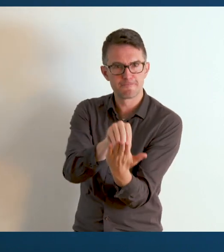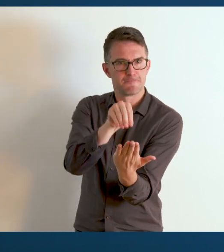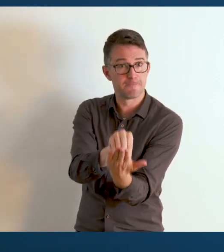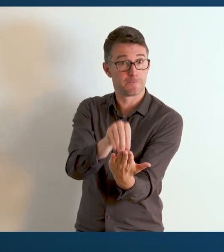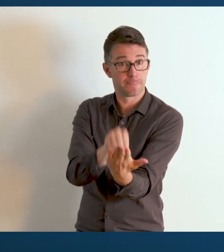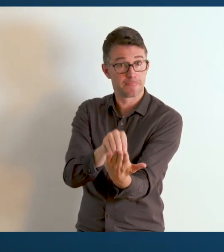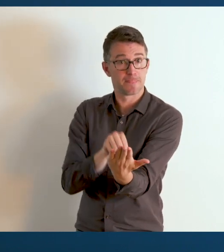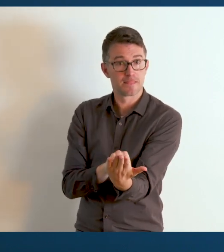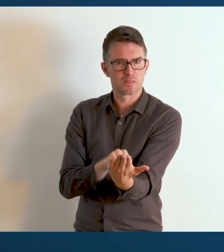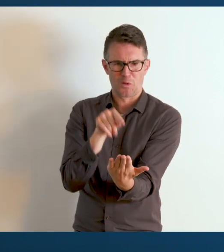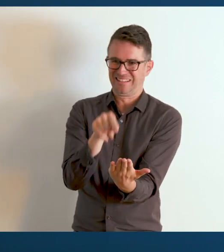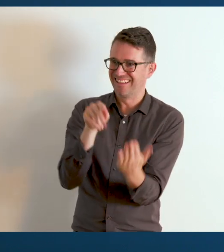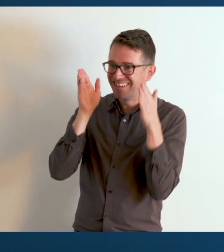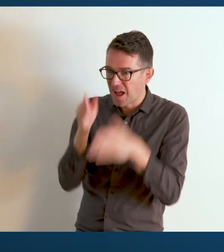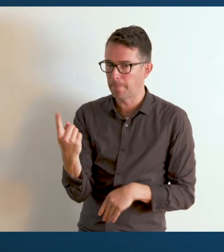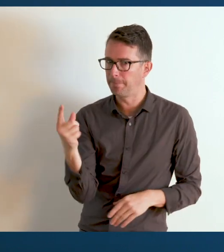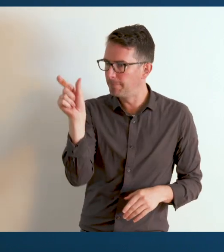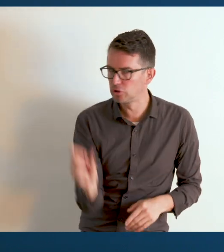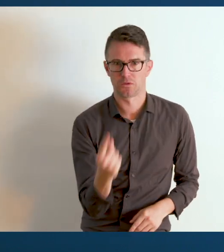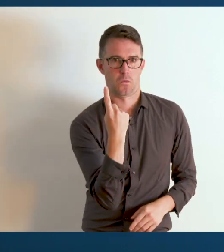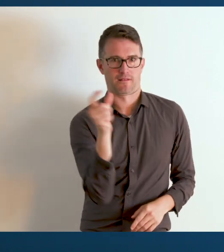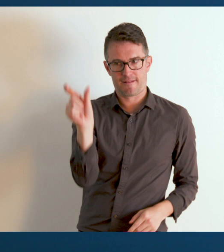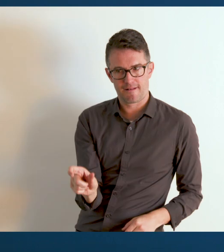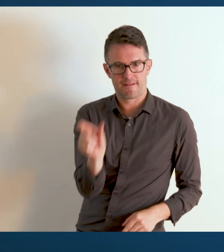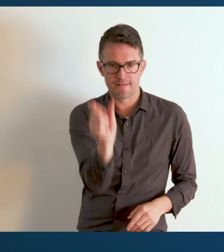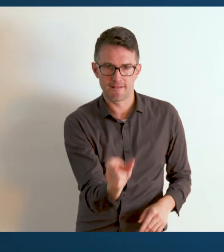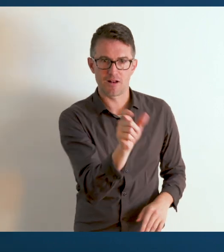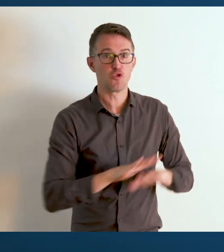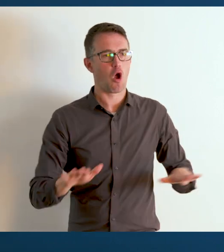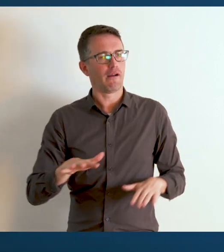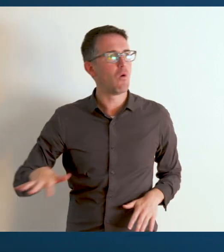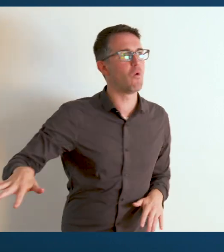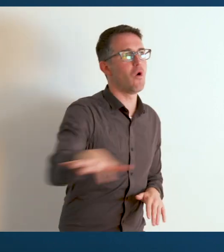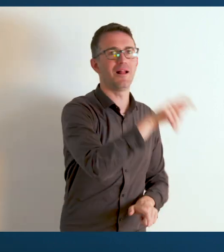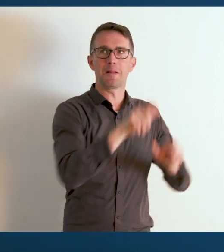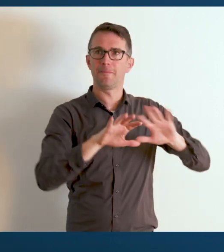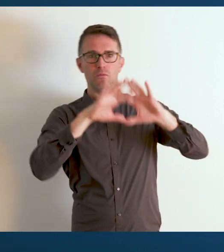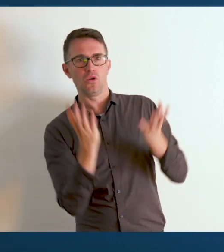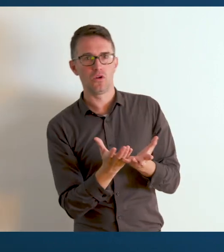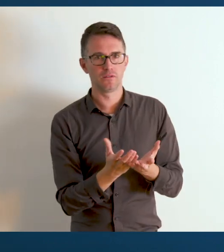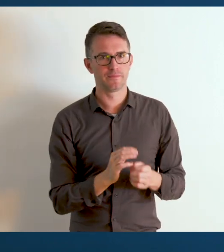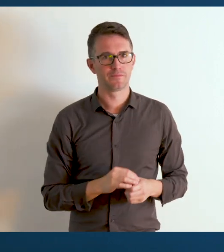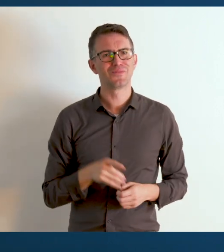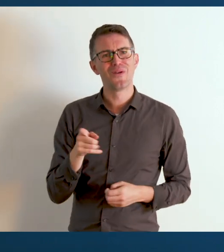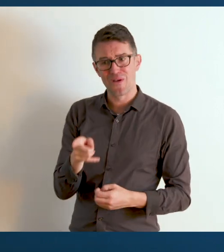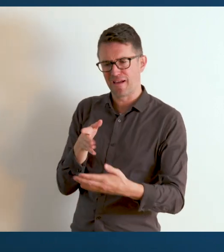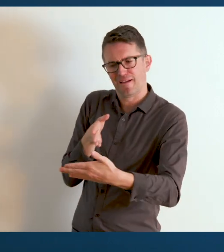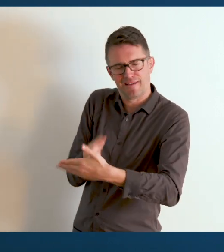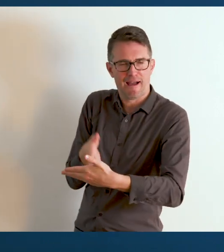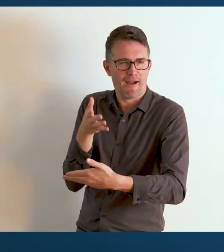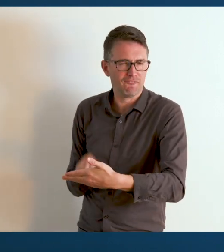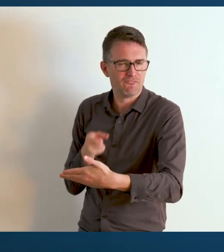follow-up. So again, we're focusing on the individual, not a population. But there are limitations to